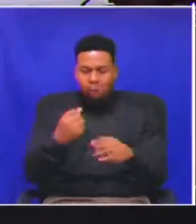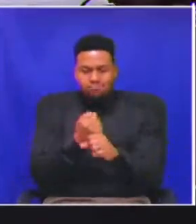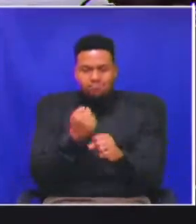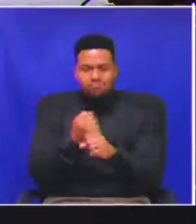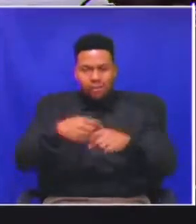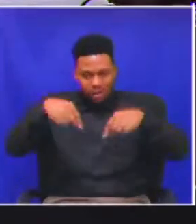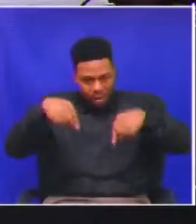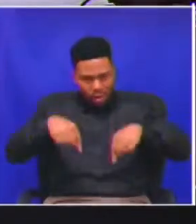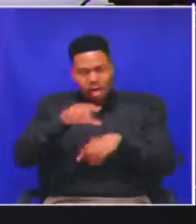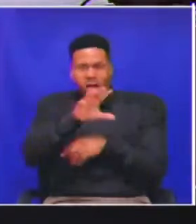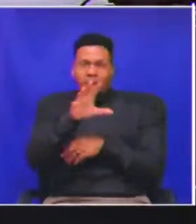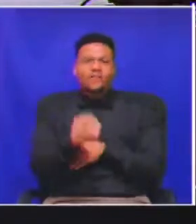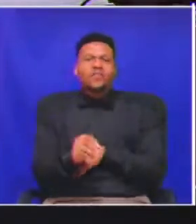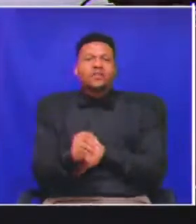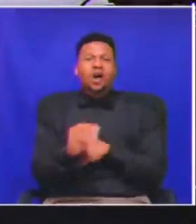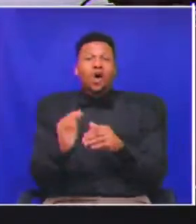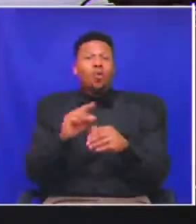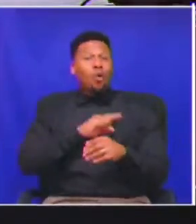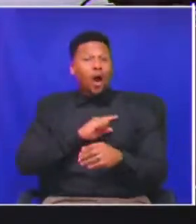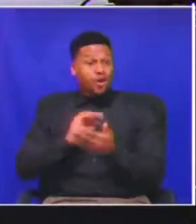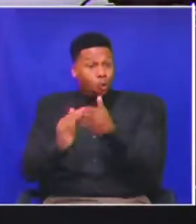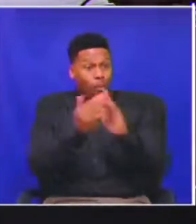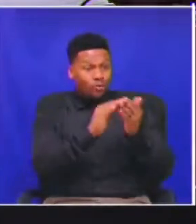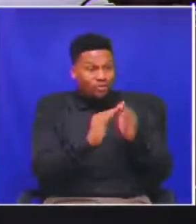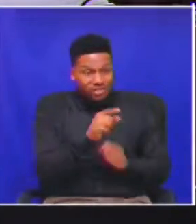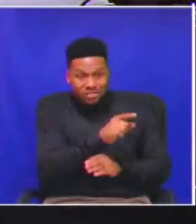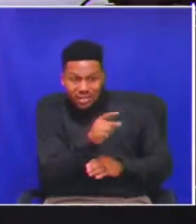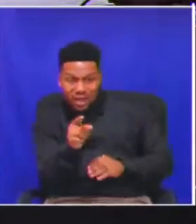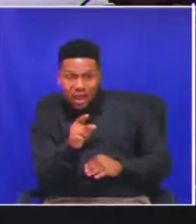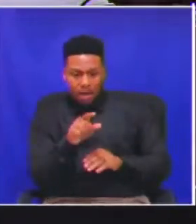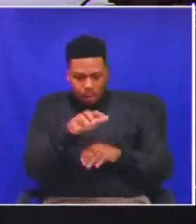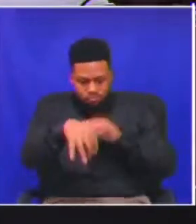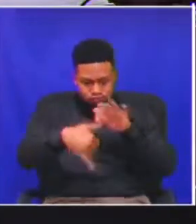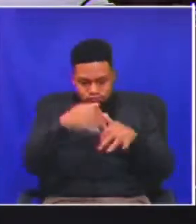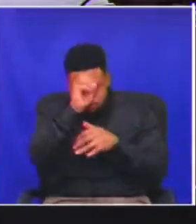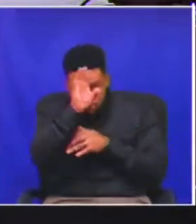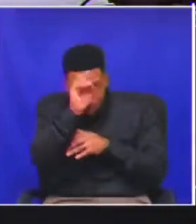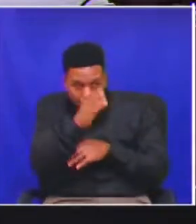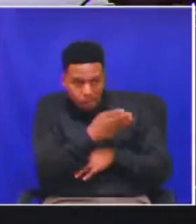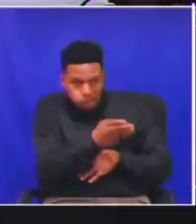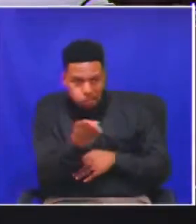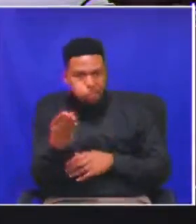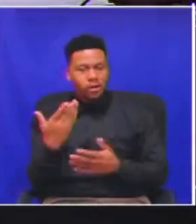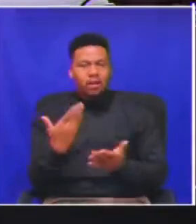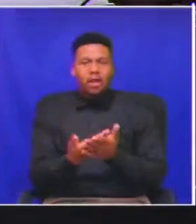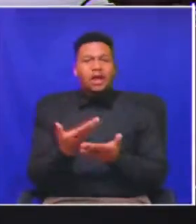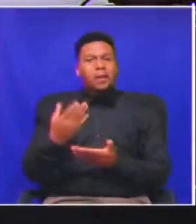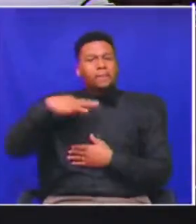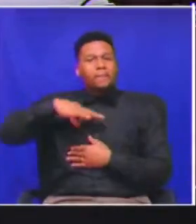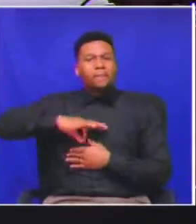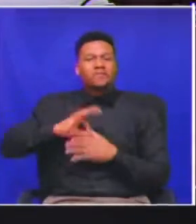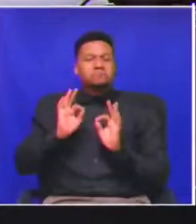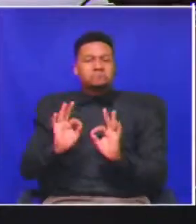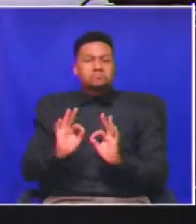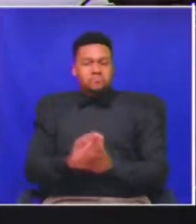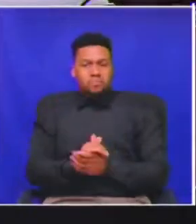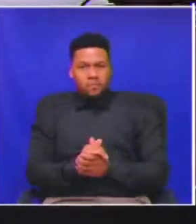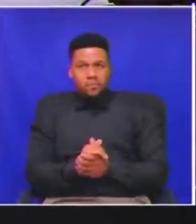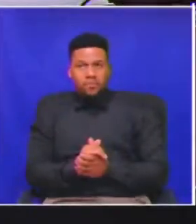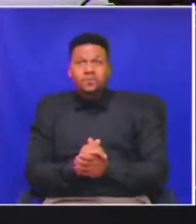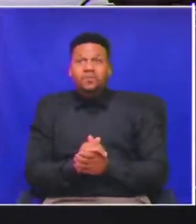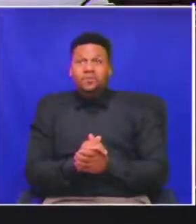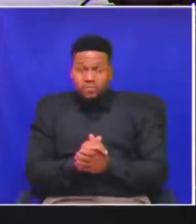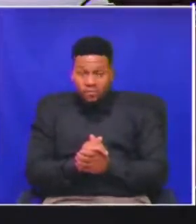are found are able to benefit. Hitherto, communities have just seen companies